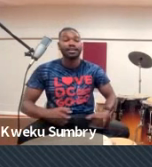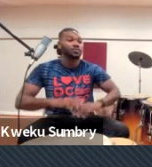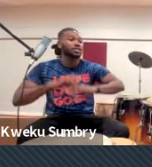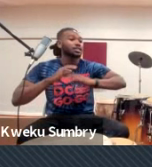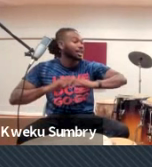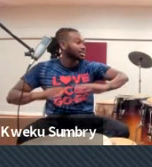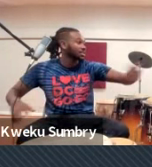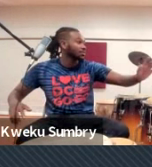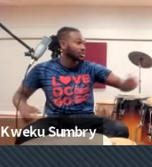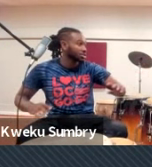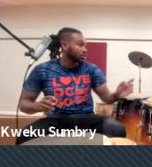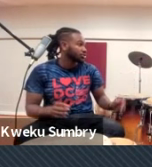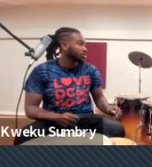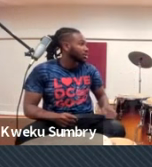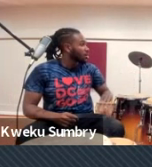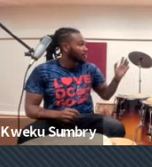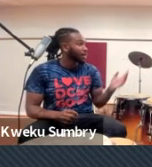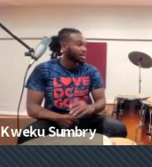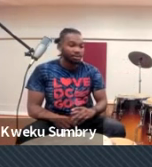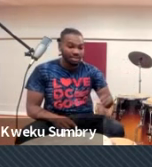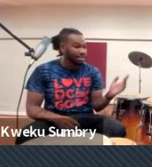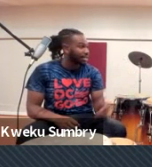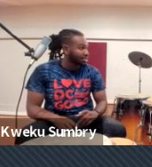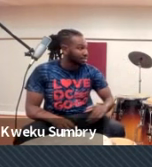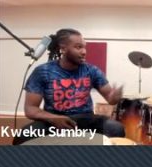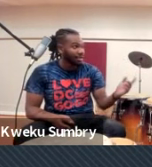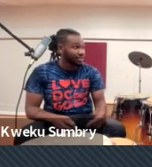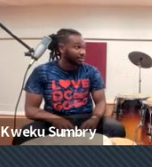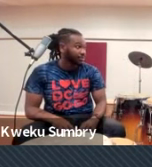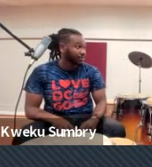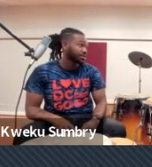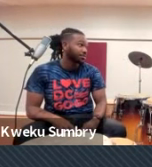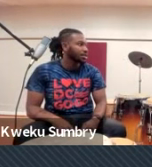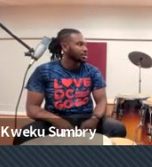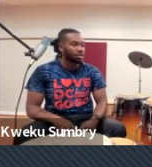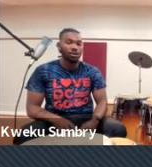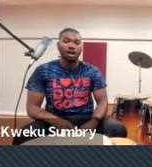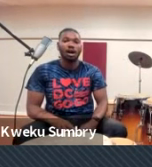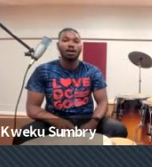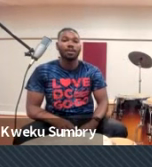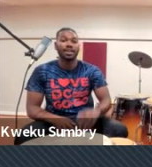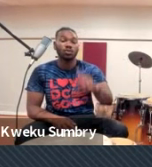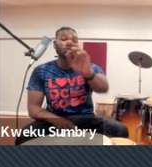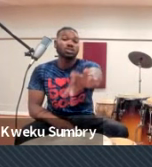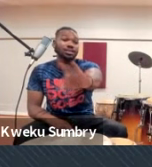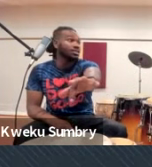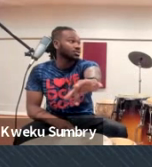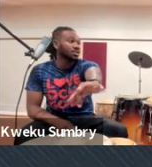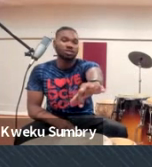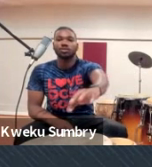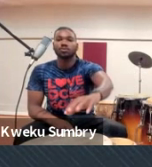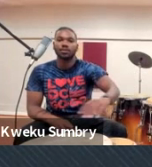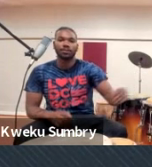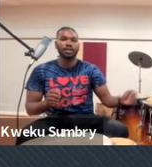fare, it's basically like a celebration in the street where everybody comes and they're dancing different rhythms, you know. And you will see these